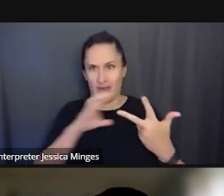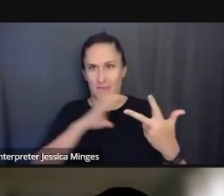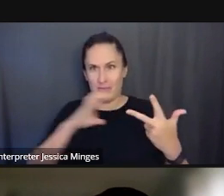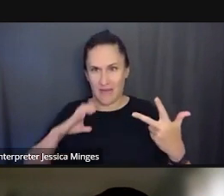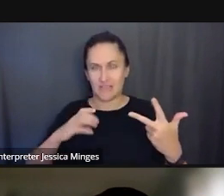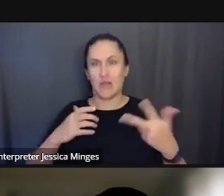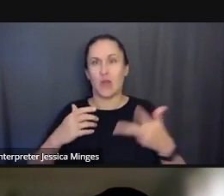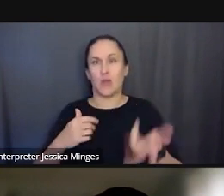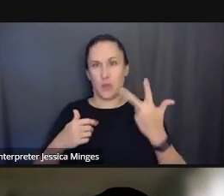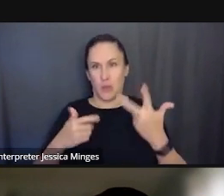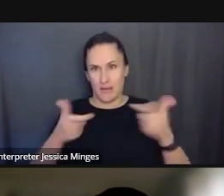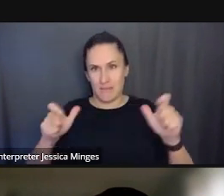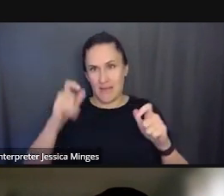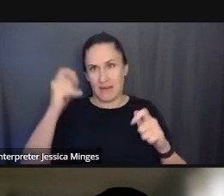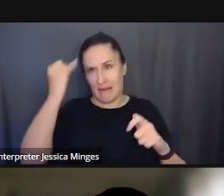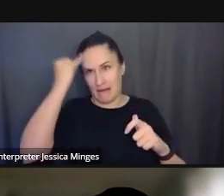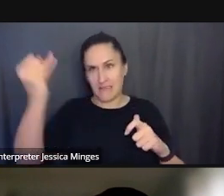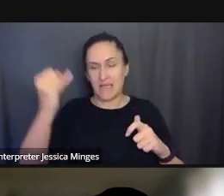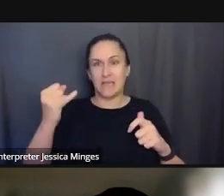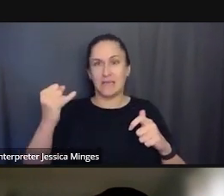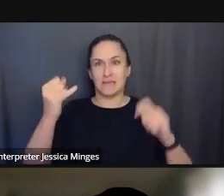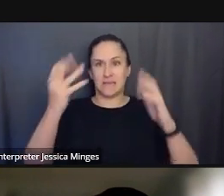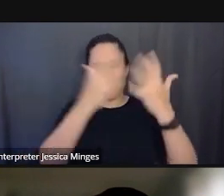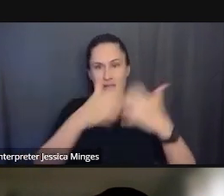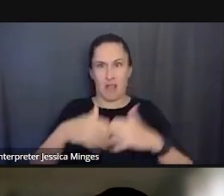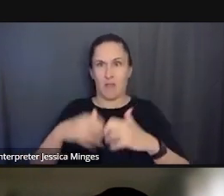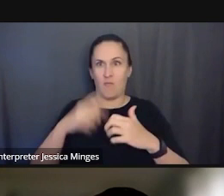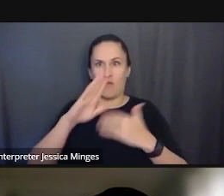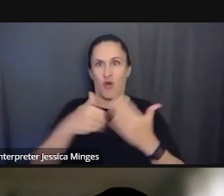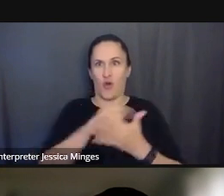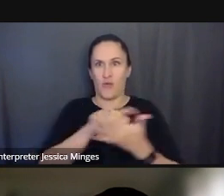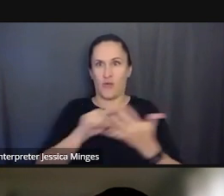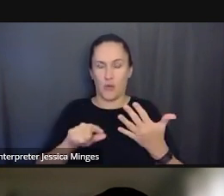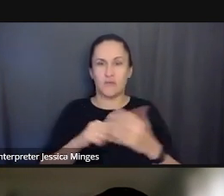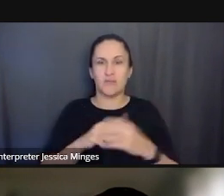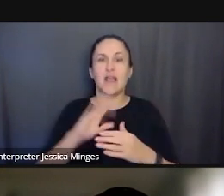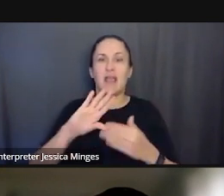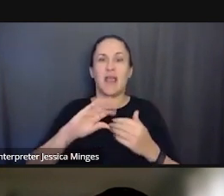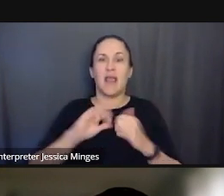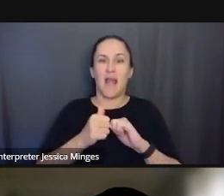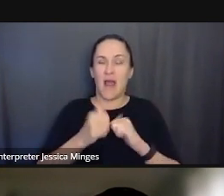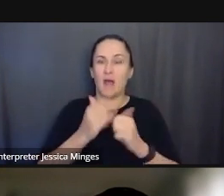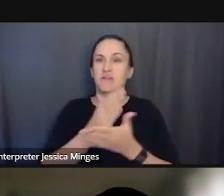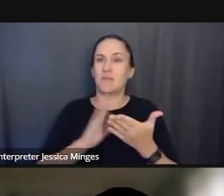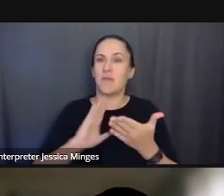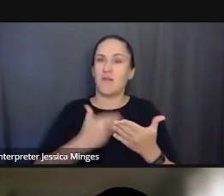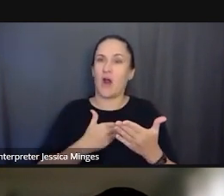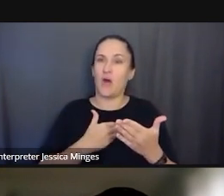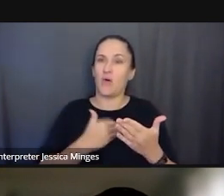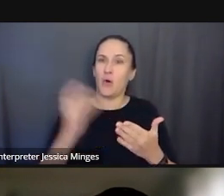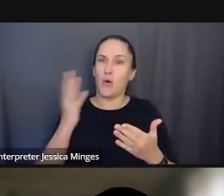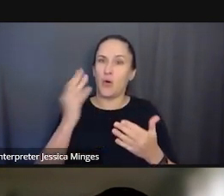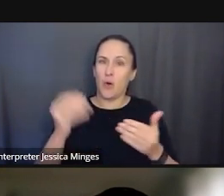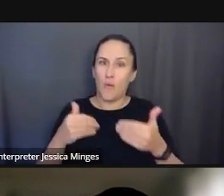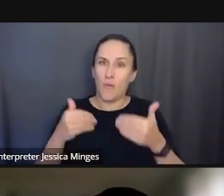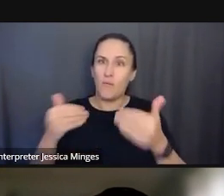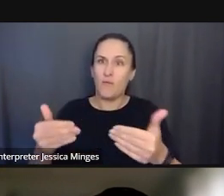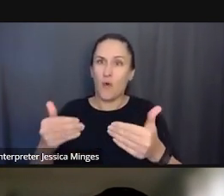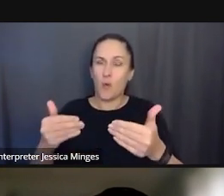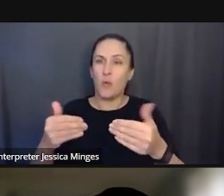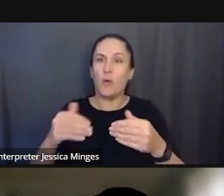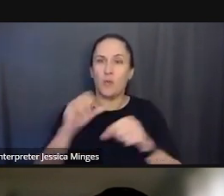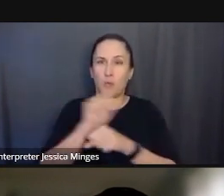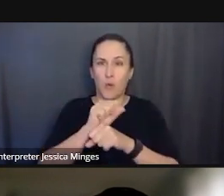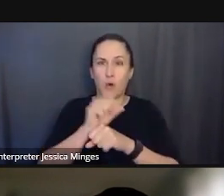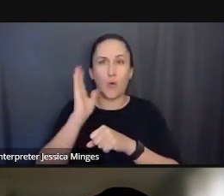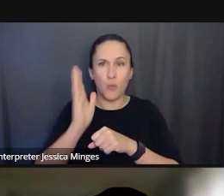big ideas, the alignment of those sorts of things, and how some of our go forward work will be very